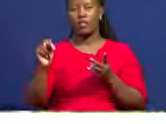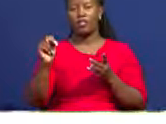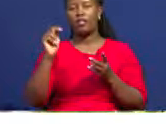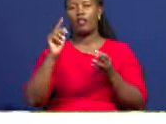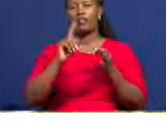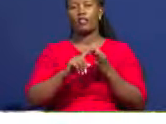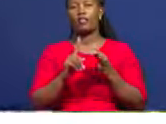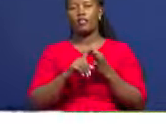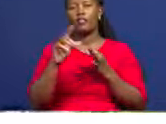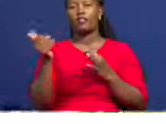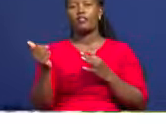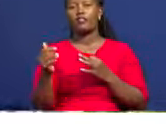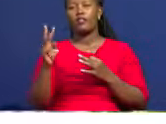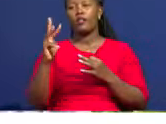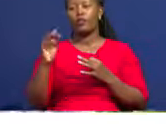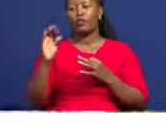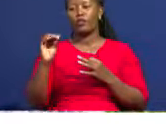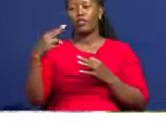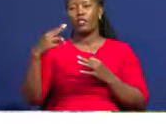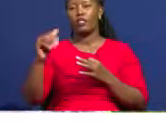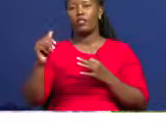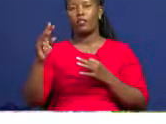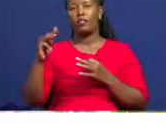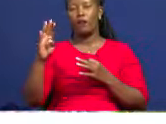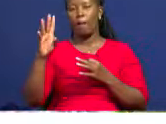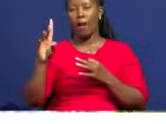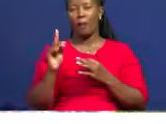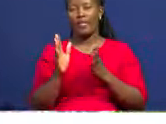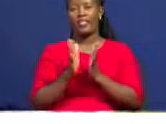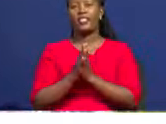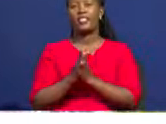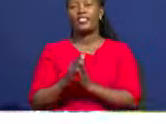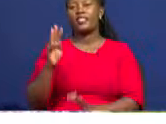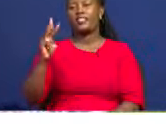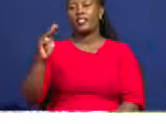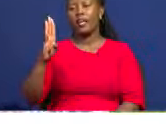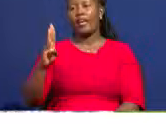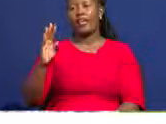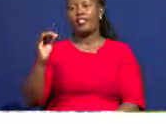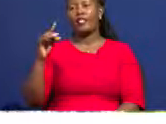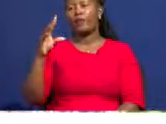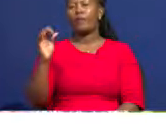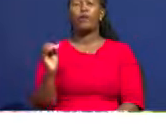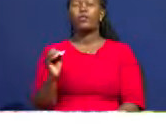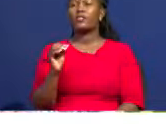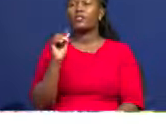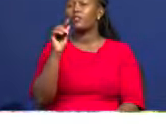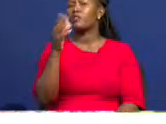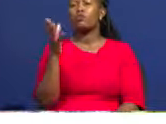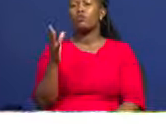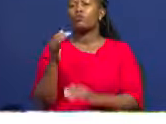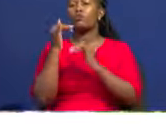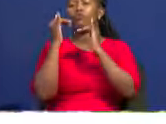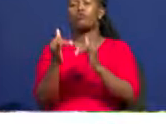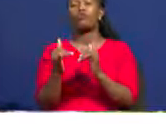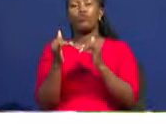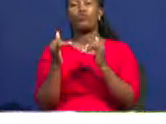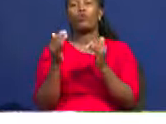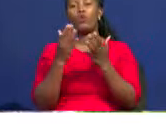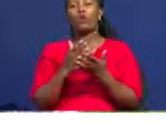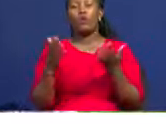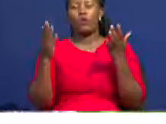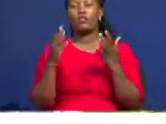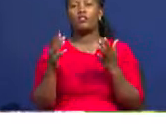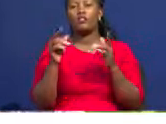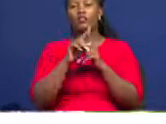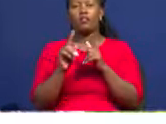Ali Mohammed, and we also have Bwana Ali Mbogo. So maybe what will you be bringing new to the table now that you have been proposed